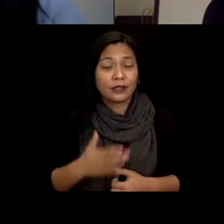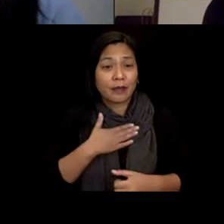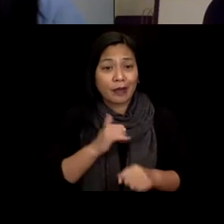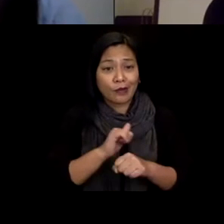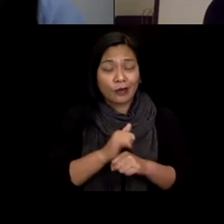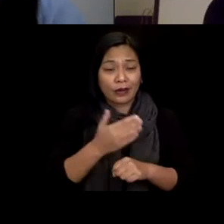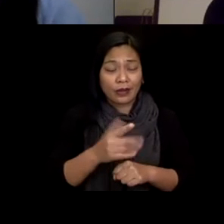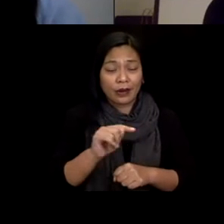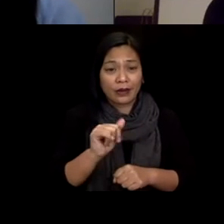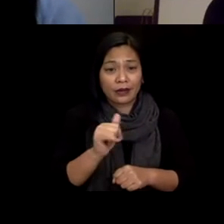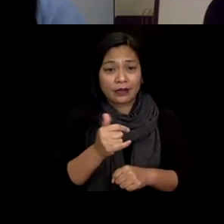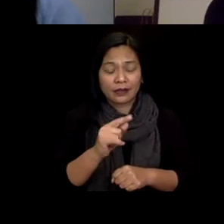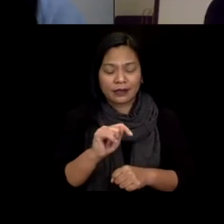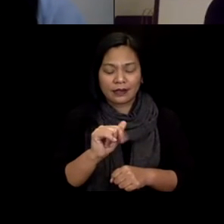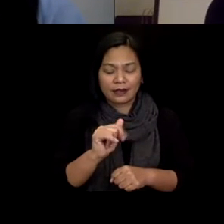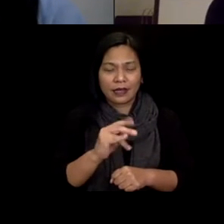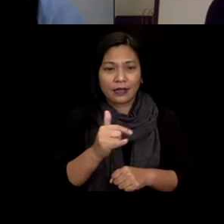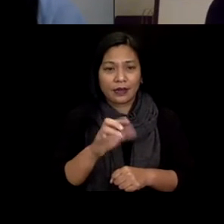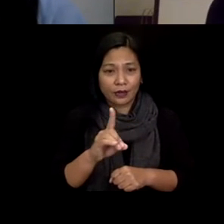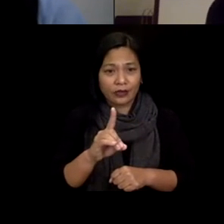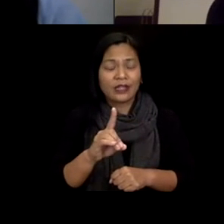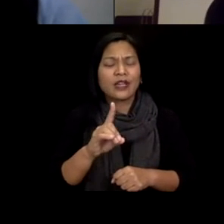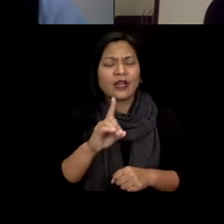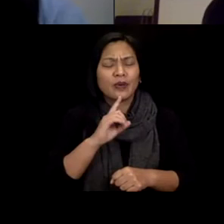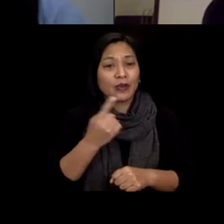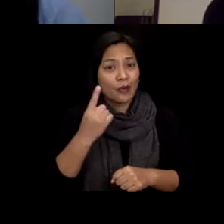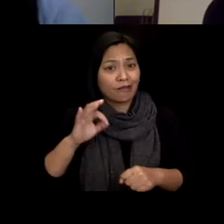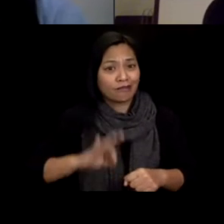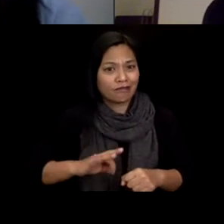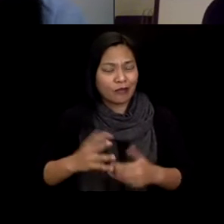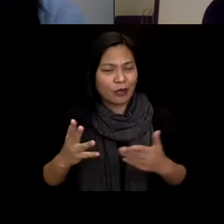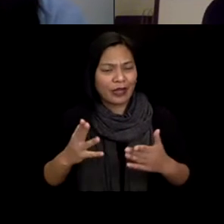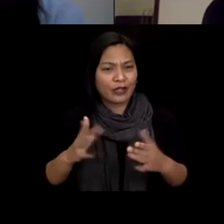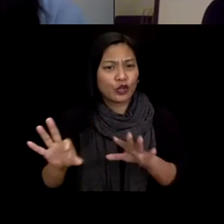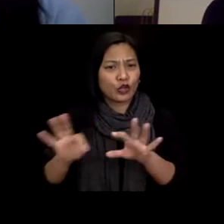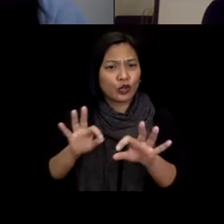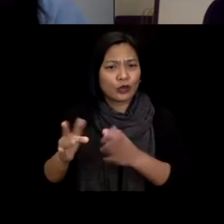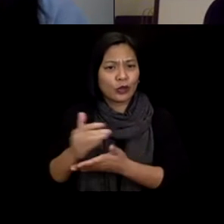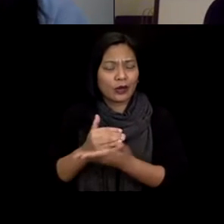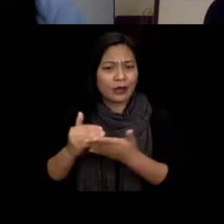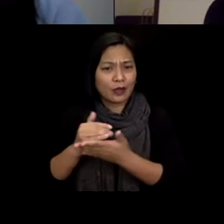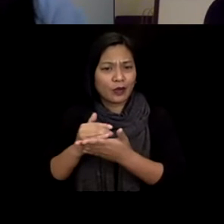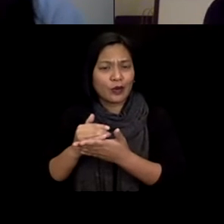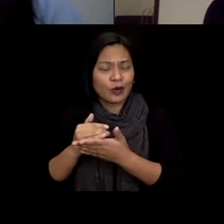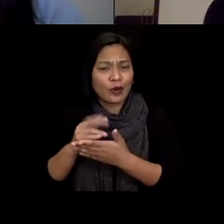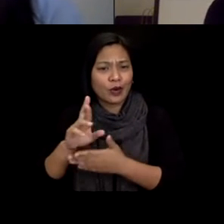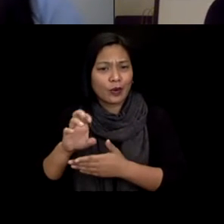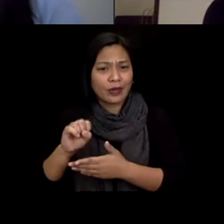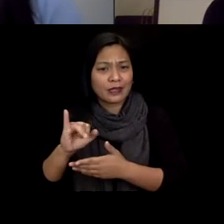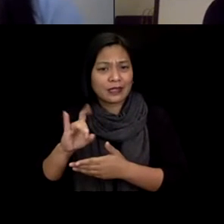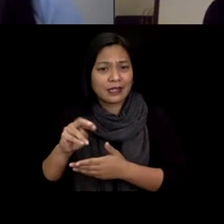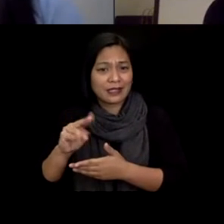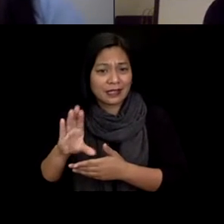curatorial residency that I participated in that has continued annually since. And I